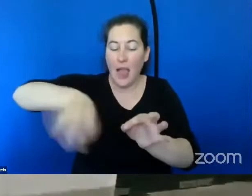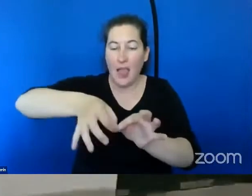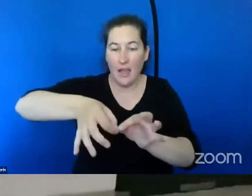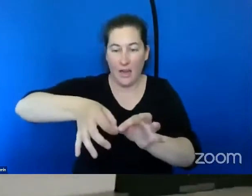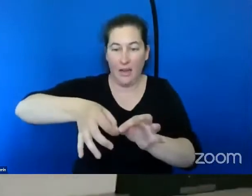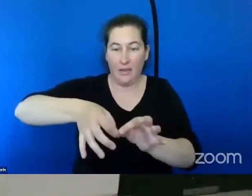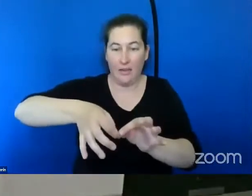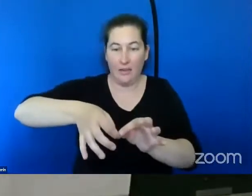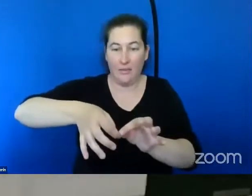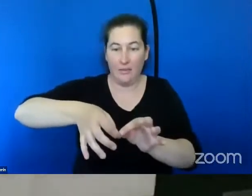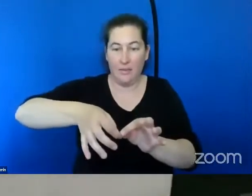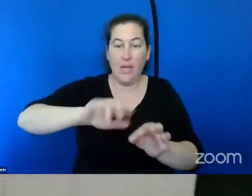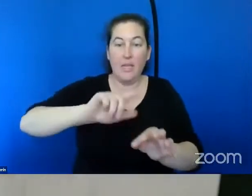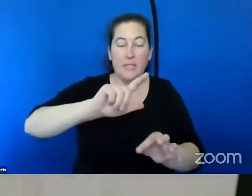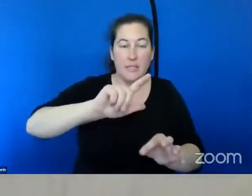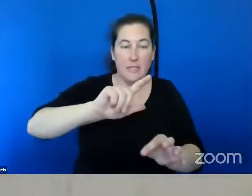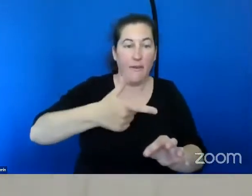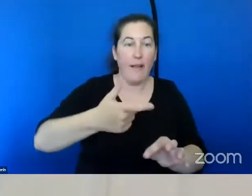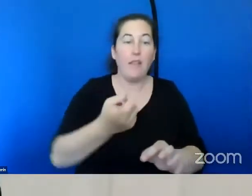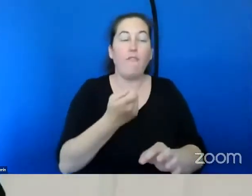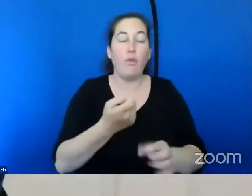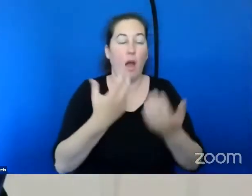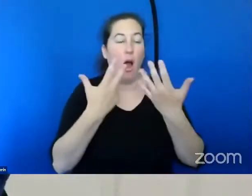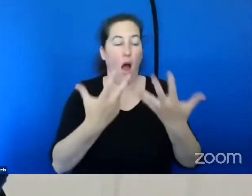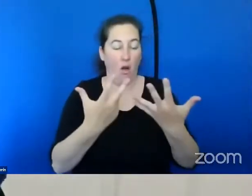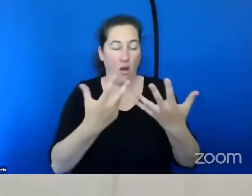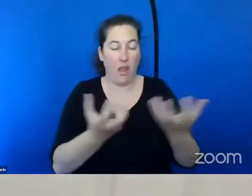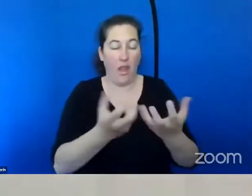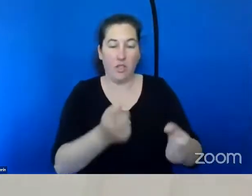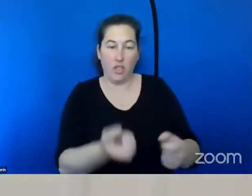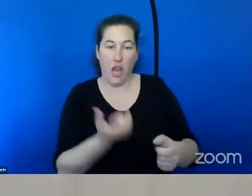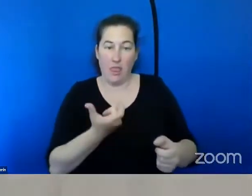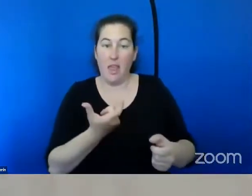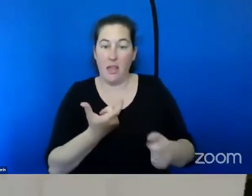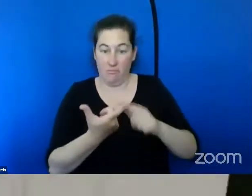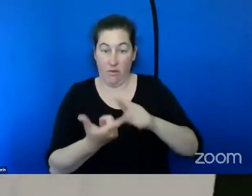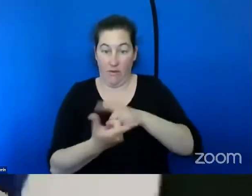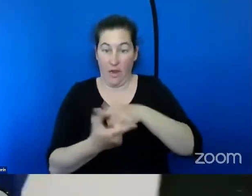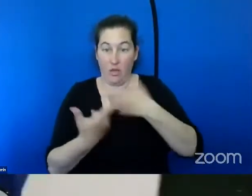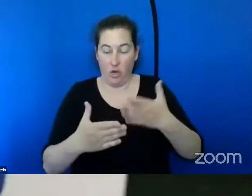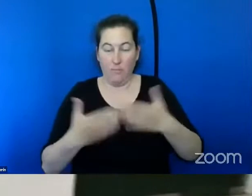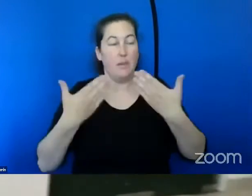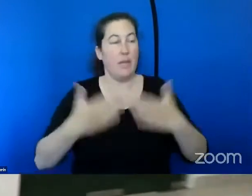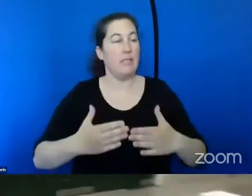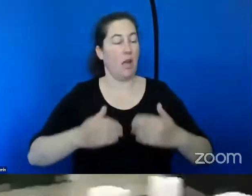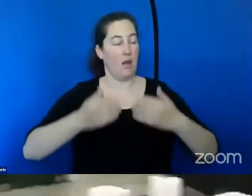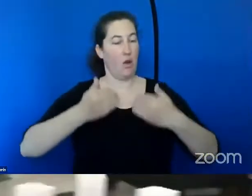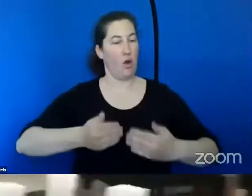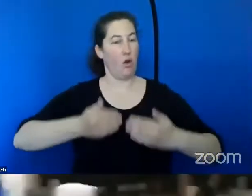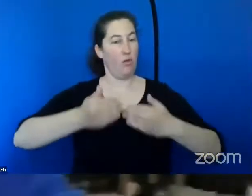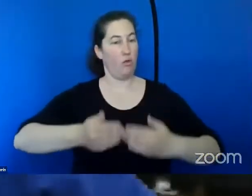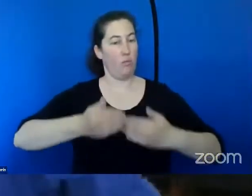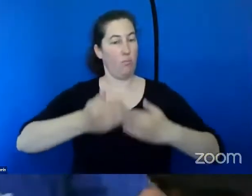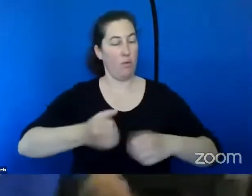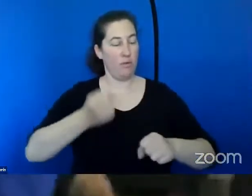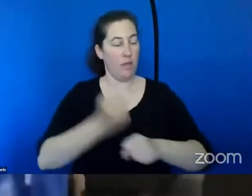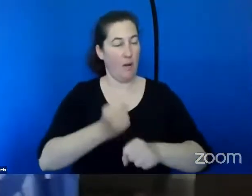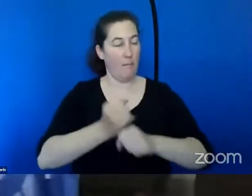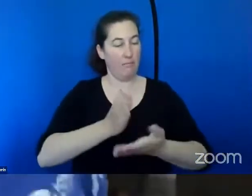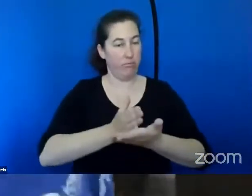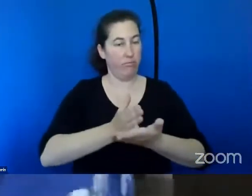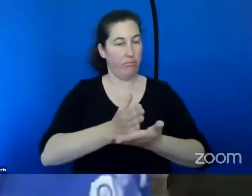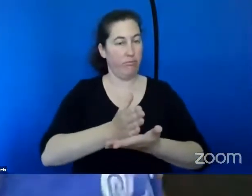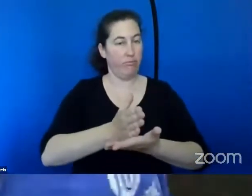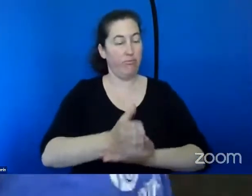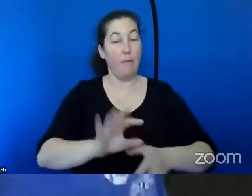smartly, he can solve this task rather easy, and he's skilled, so this combination helps him to perform well. It